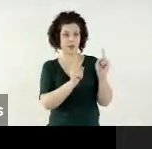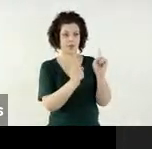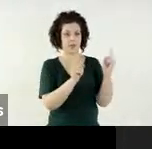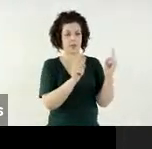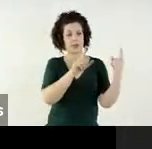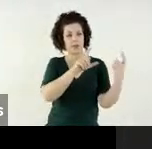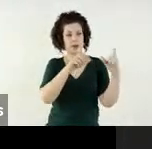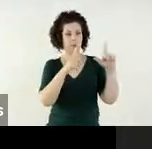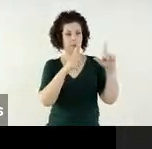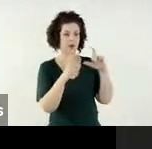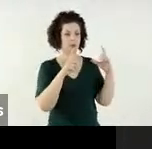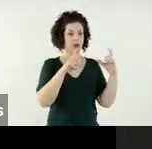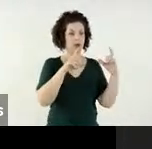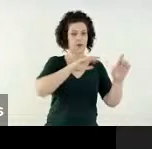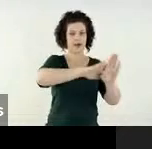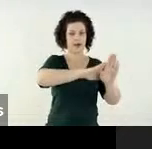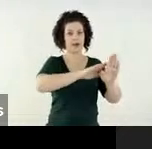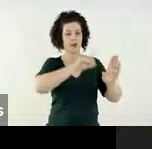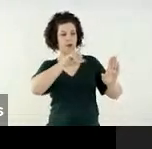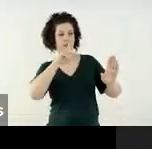I might add one last thought on this,